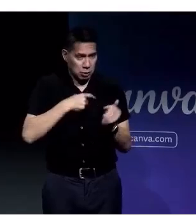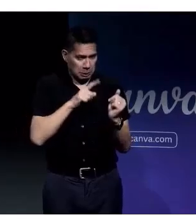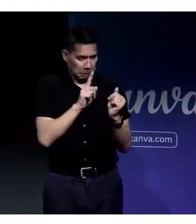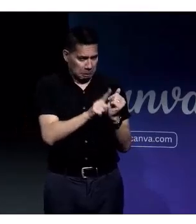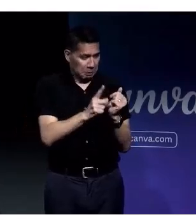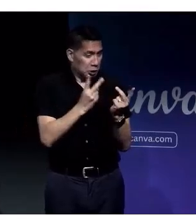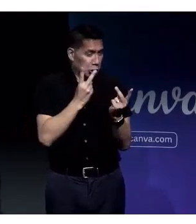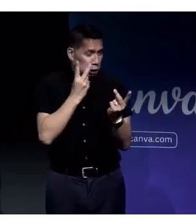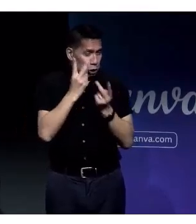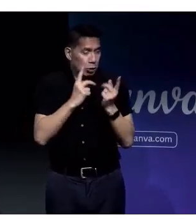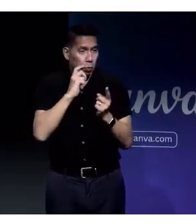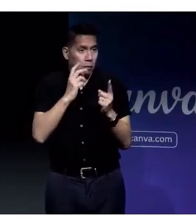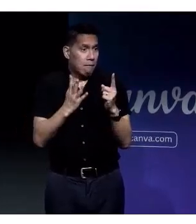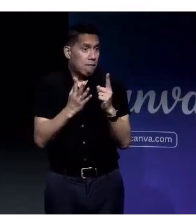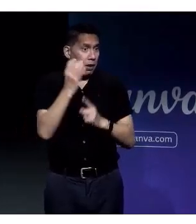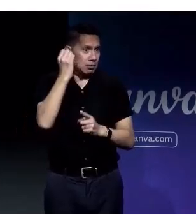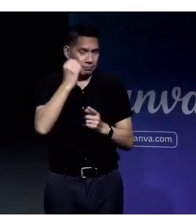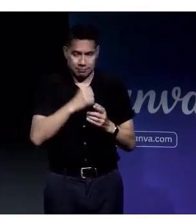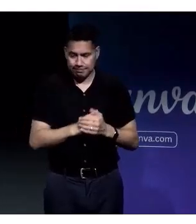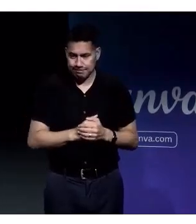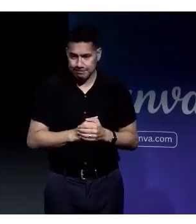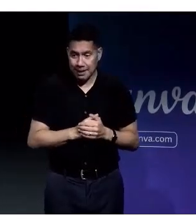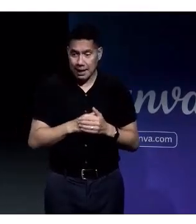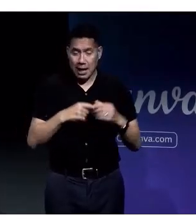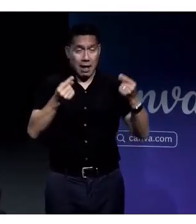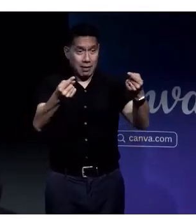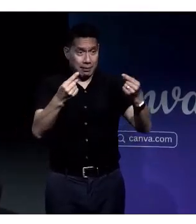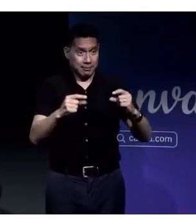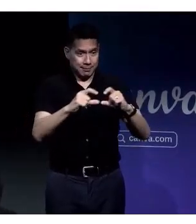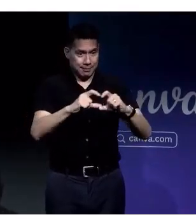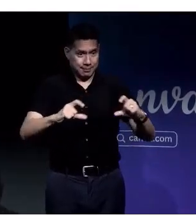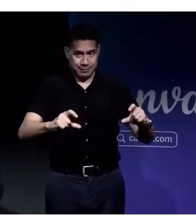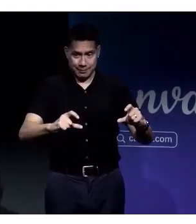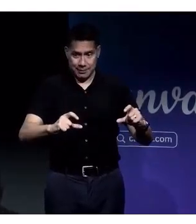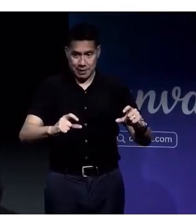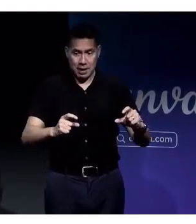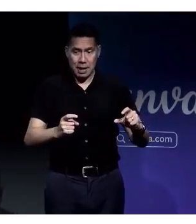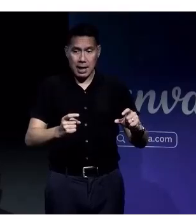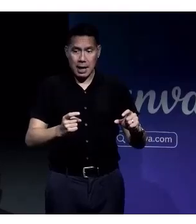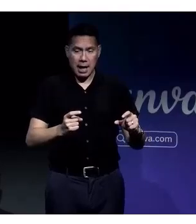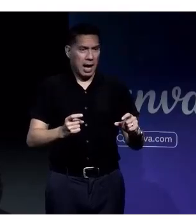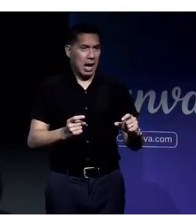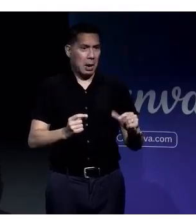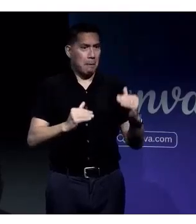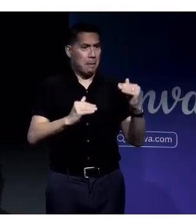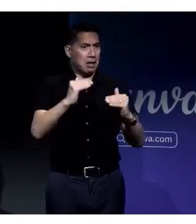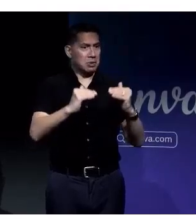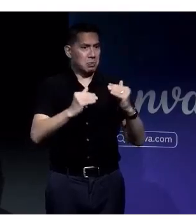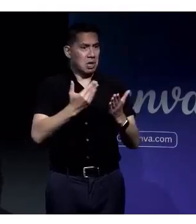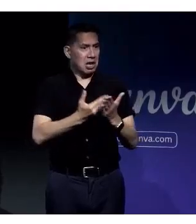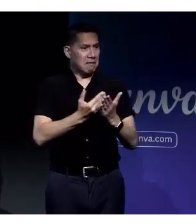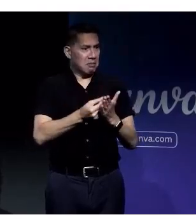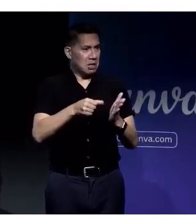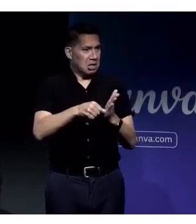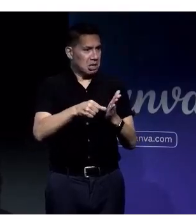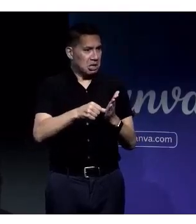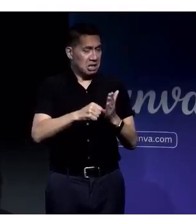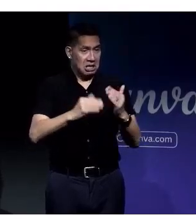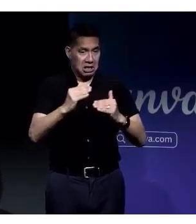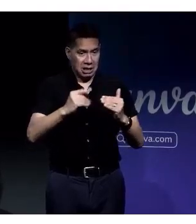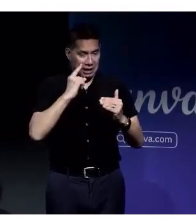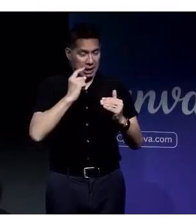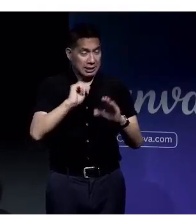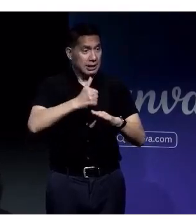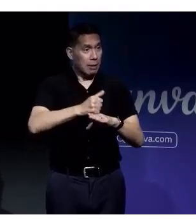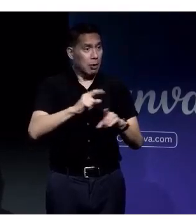it, that's the sell. Further down the page, we have our simple balance where people can set up a